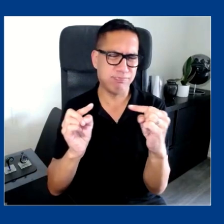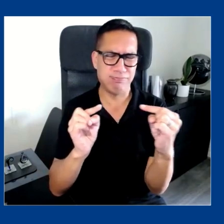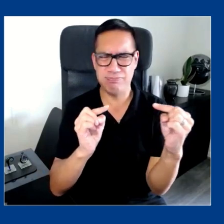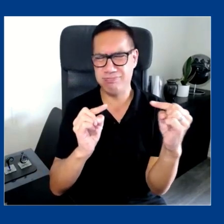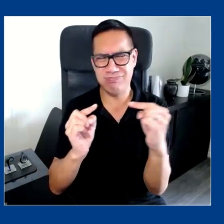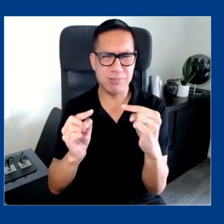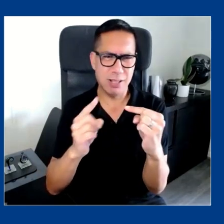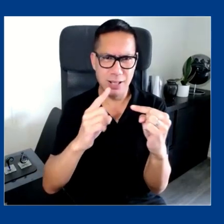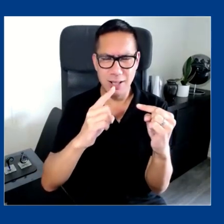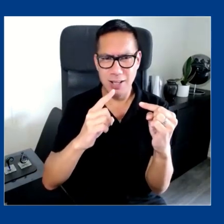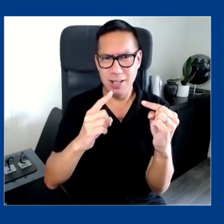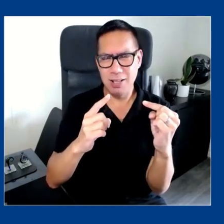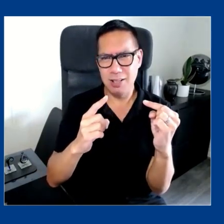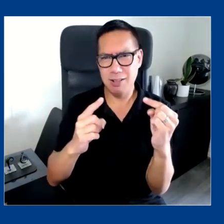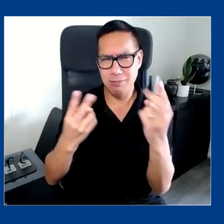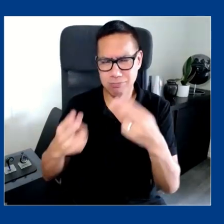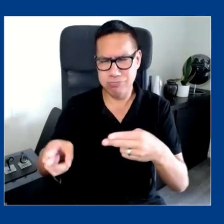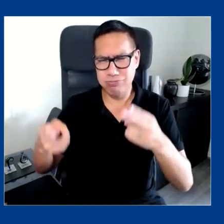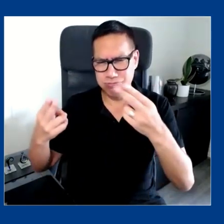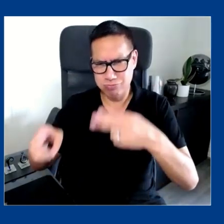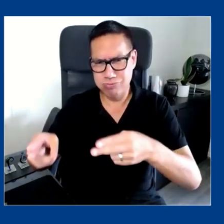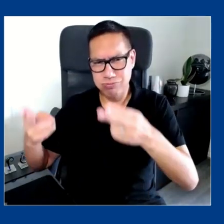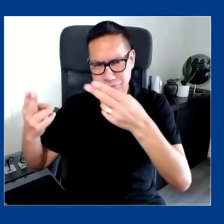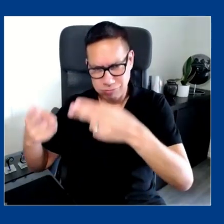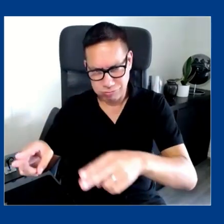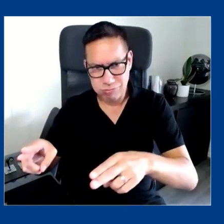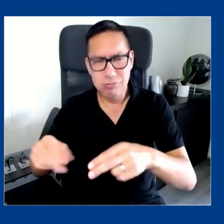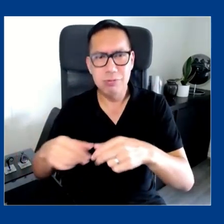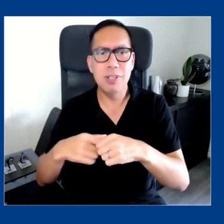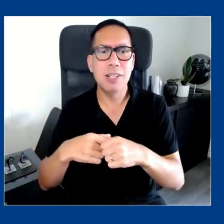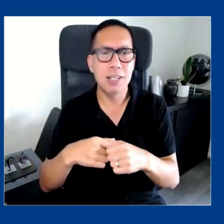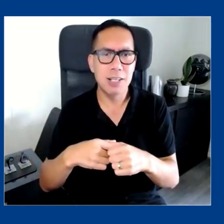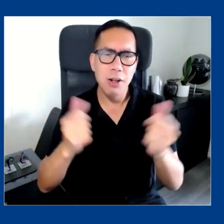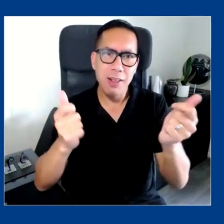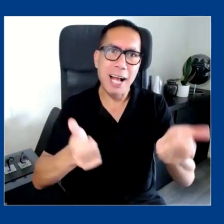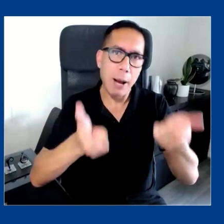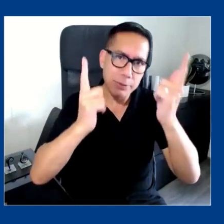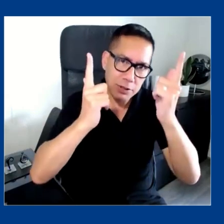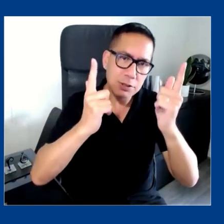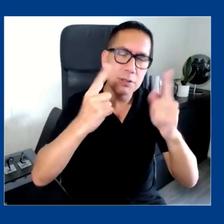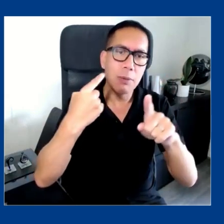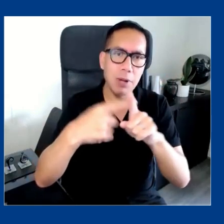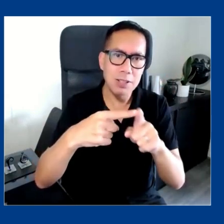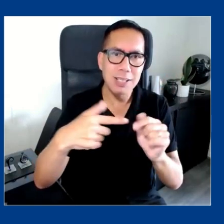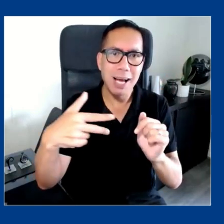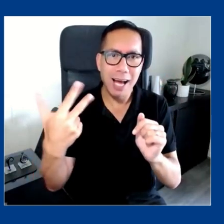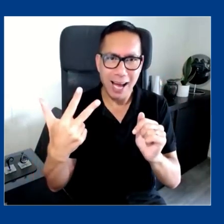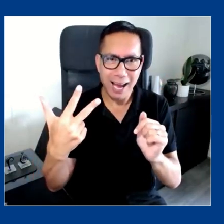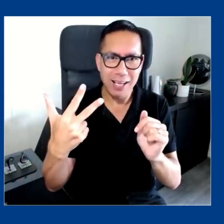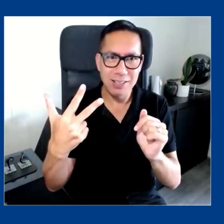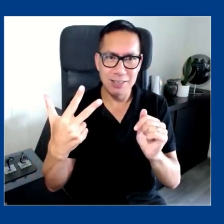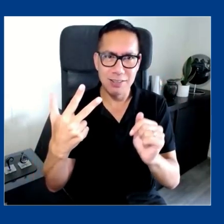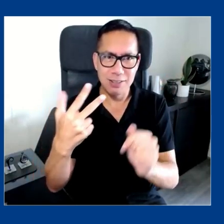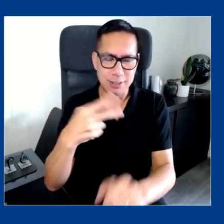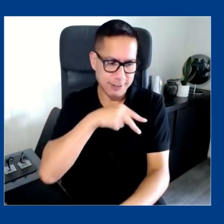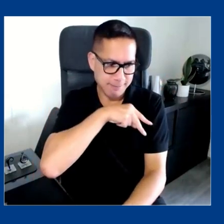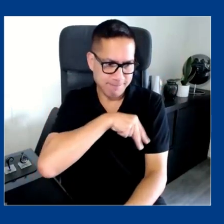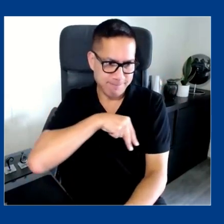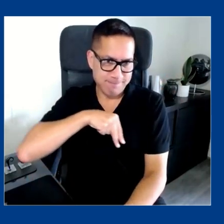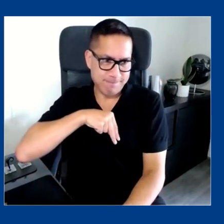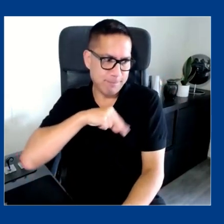25 Portuguese soldiers, including the captain and also 8 high officer who went